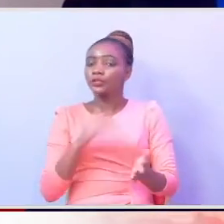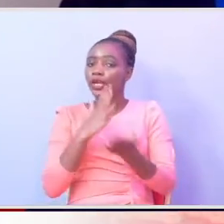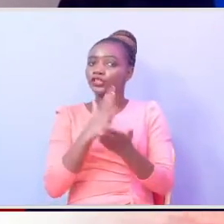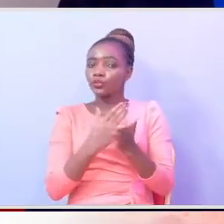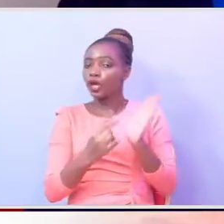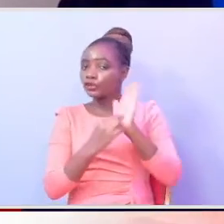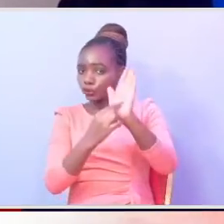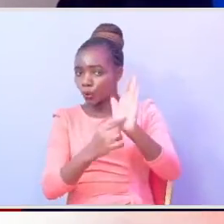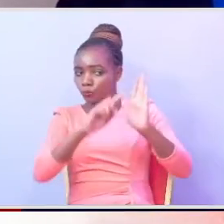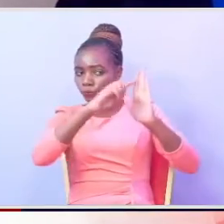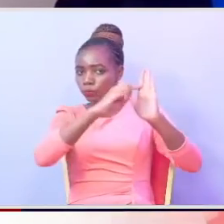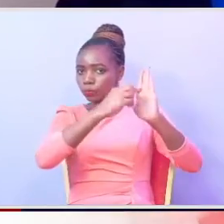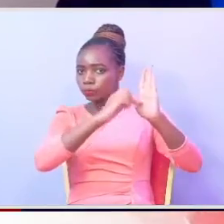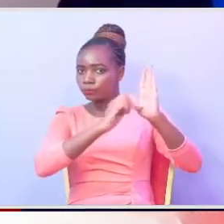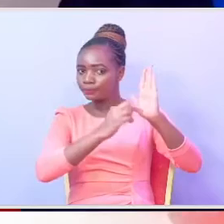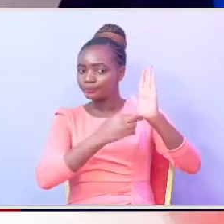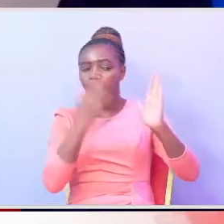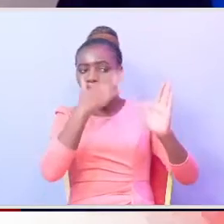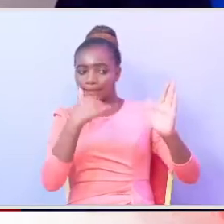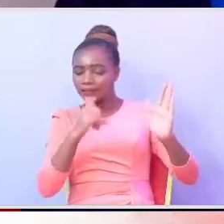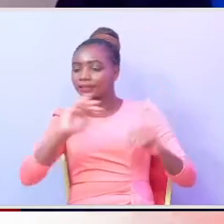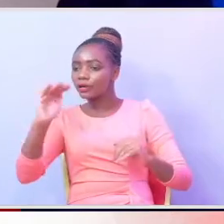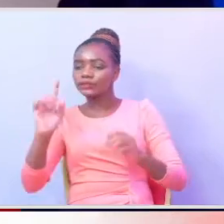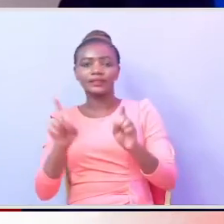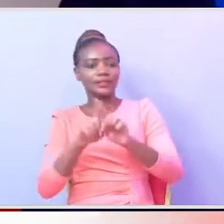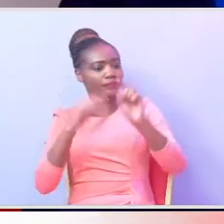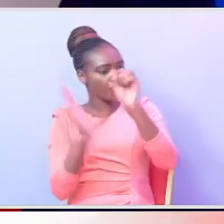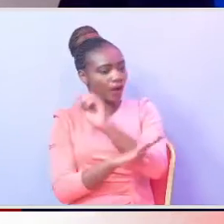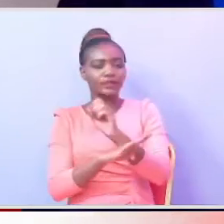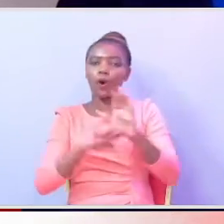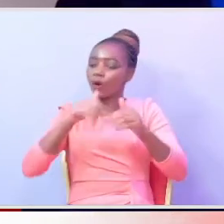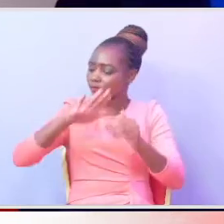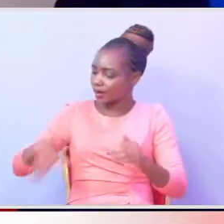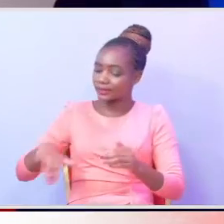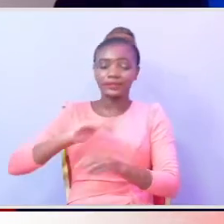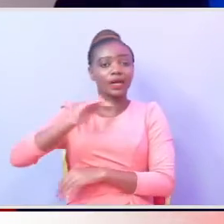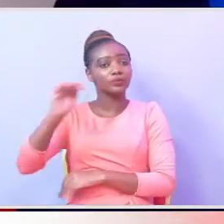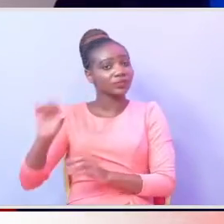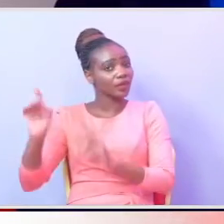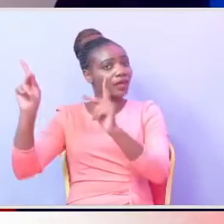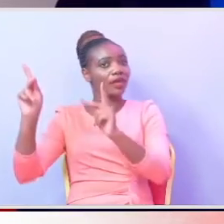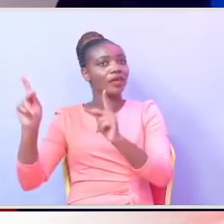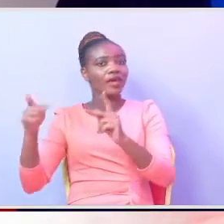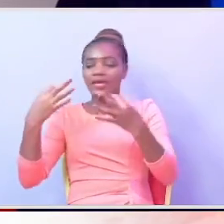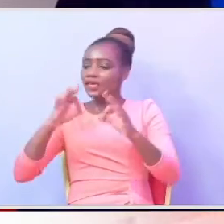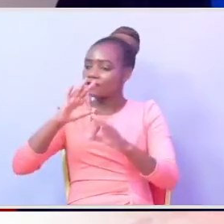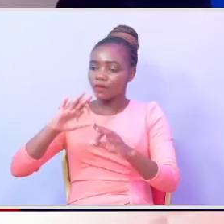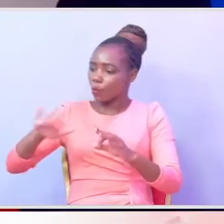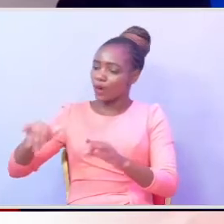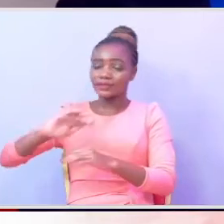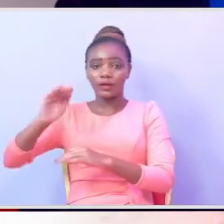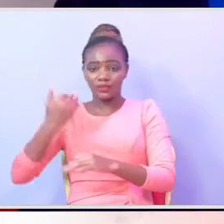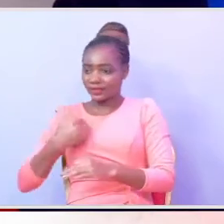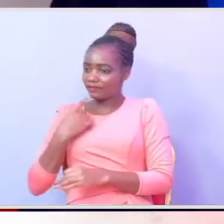county, the best counties, and the worst counties. Ikiwa worst county, sio mimi